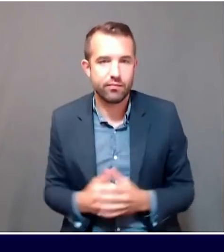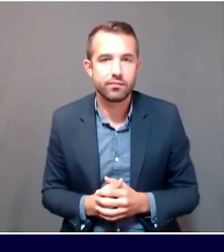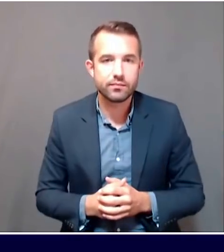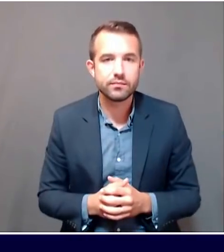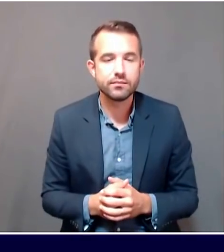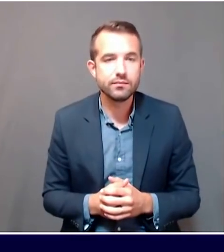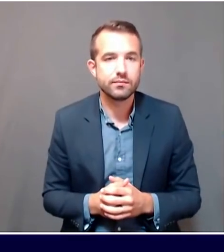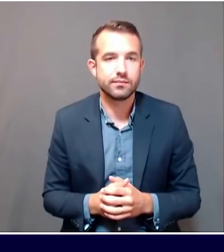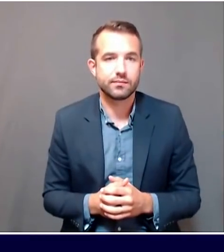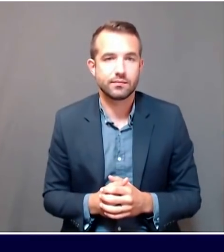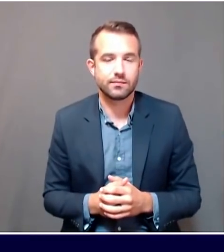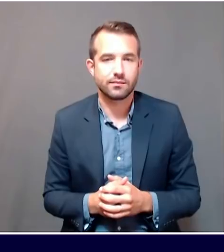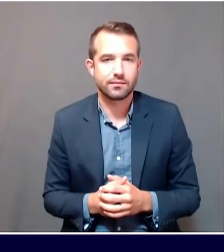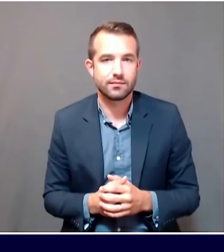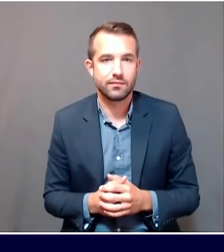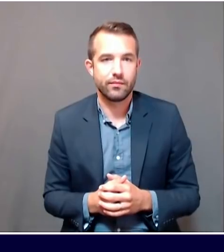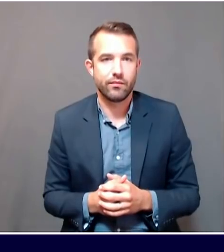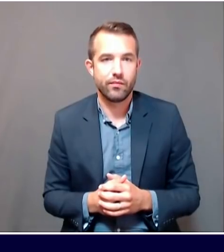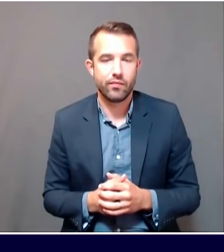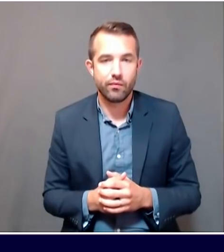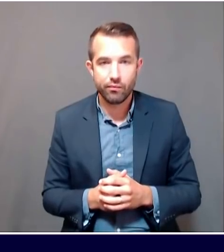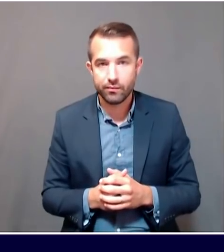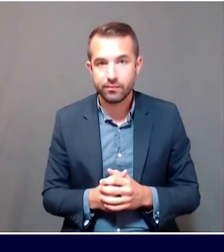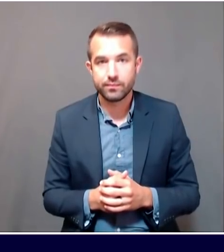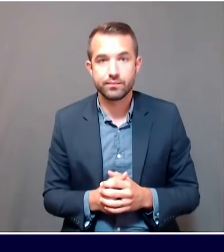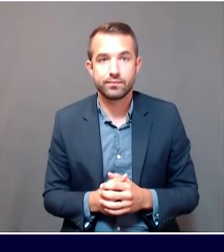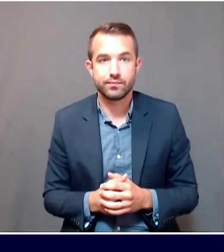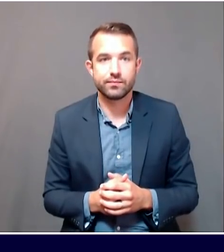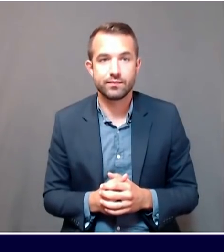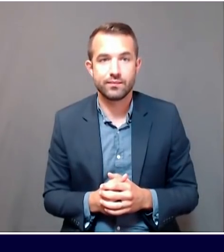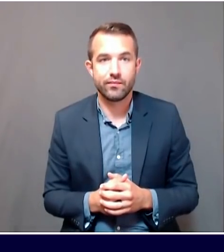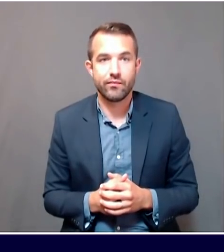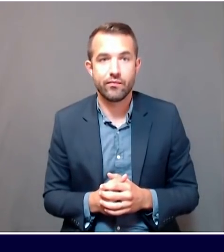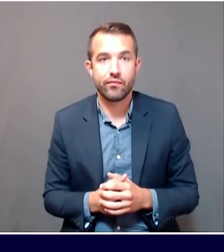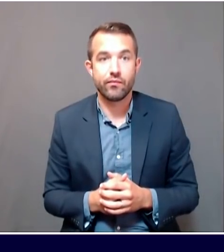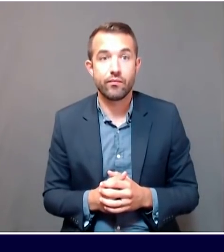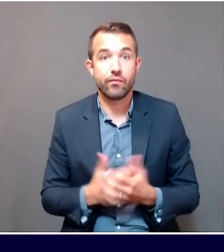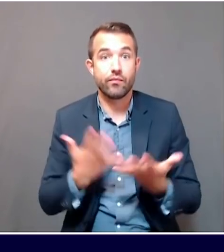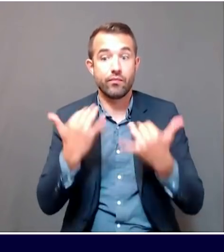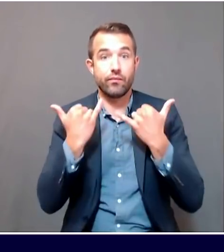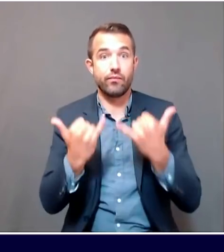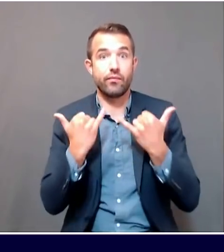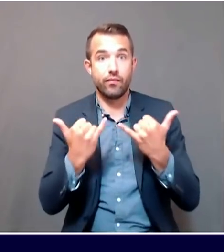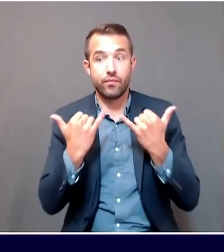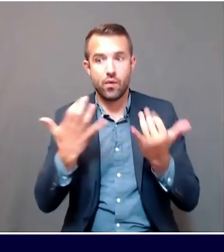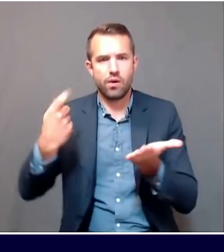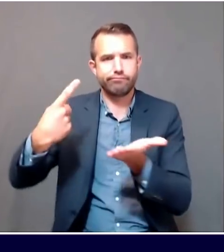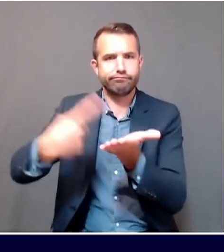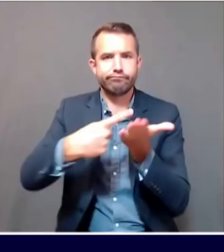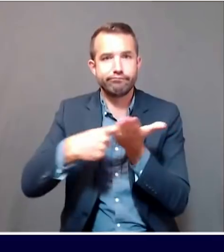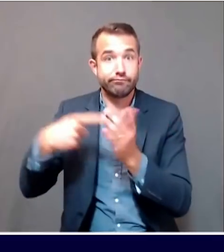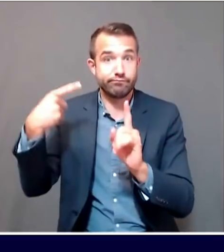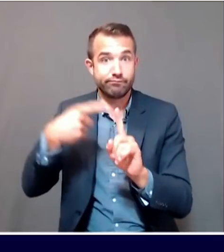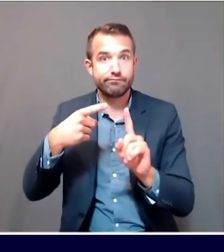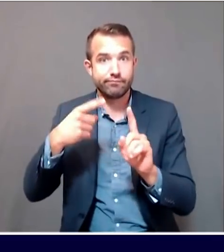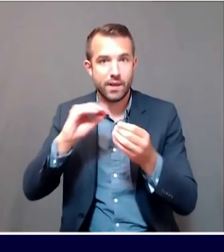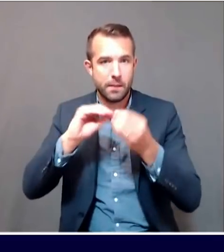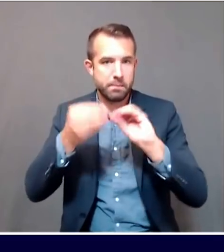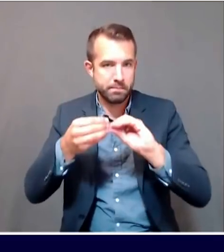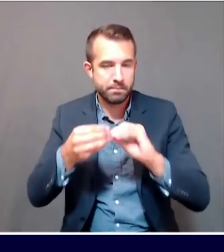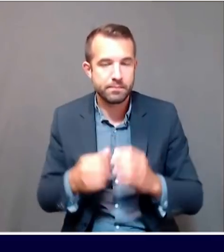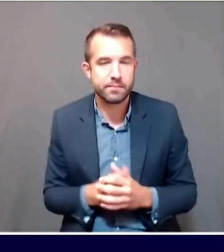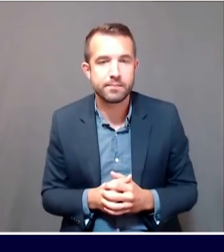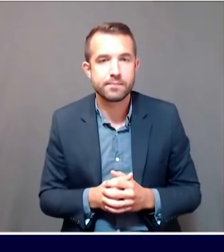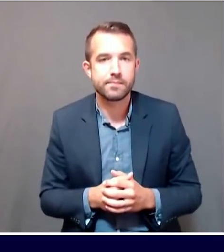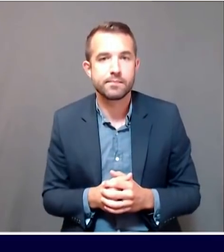as our investigations proceed. Now on to the numbers. Overall, there are a total